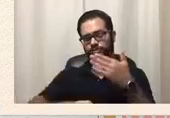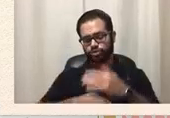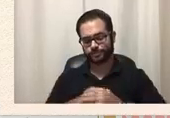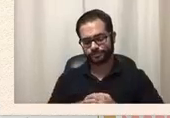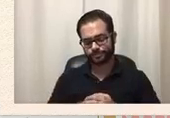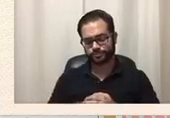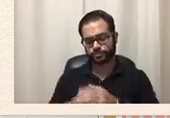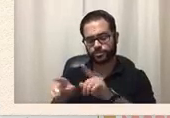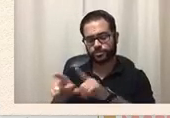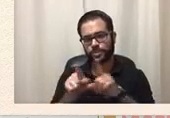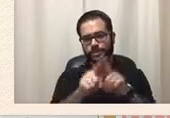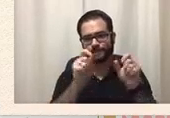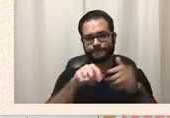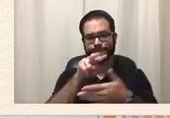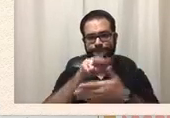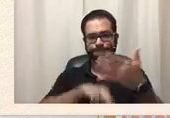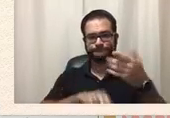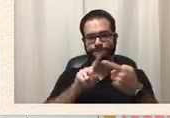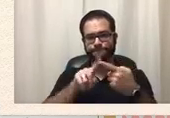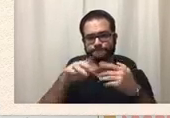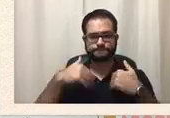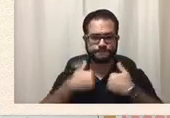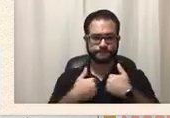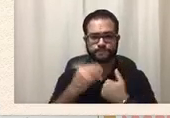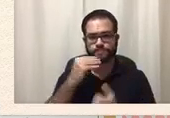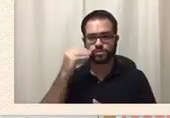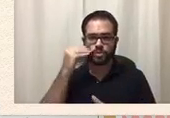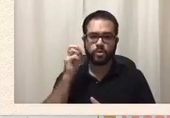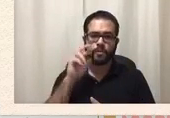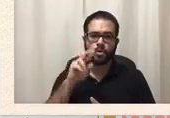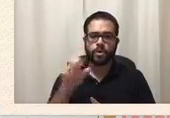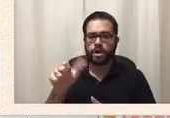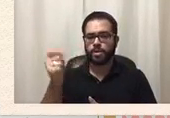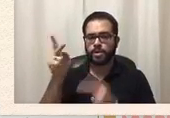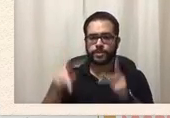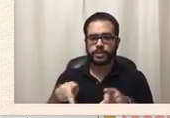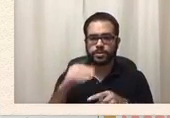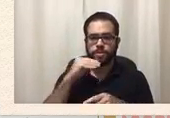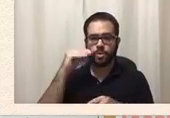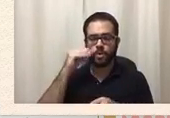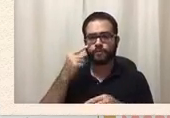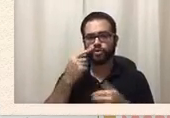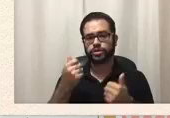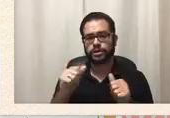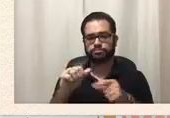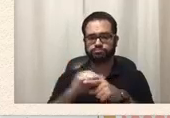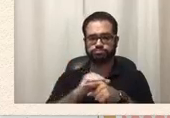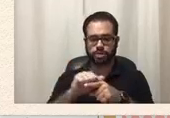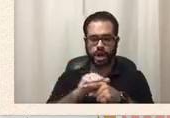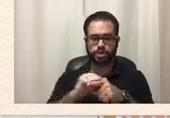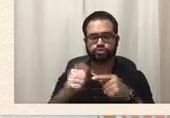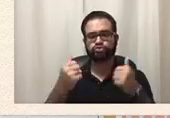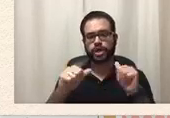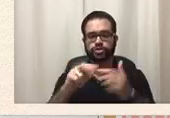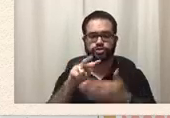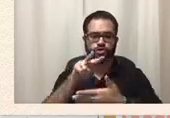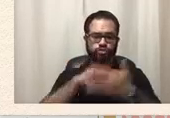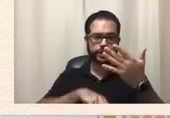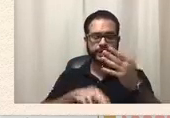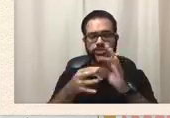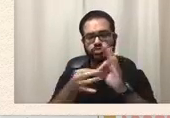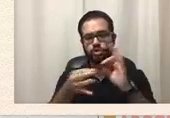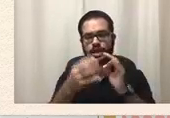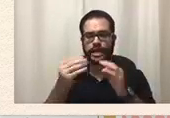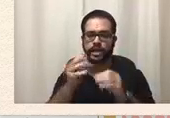at home or a family member, just to get the practice of reading a story and talking about the story. You can also create